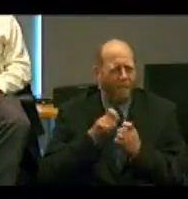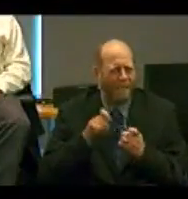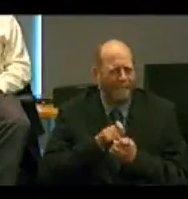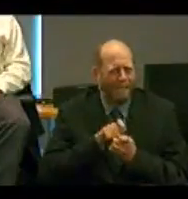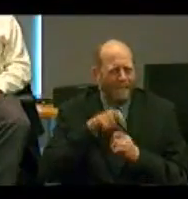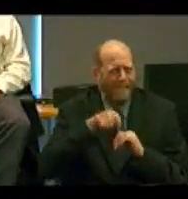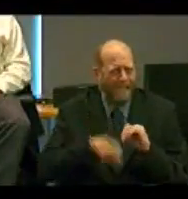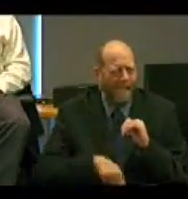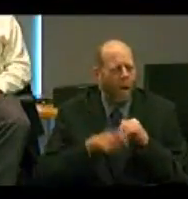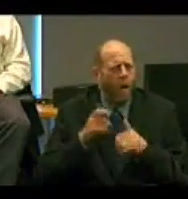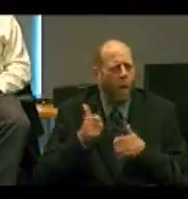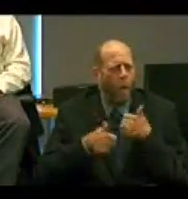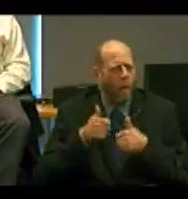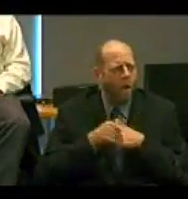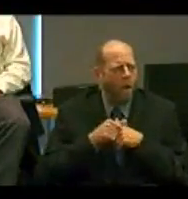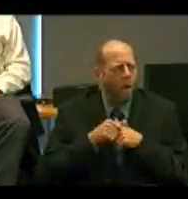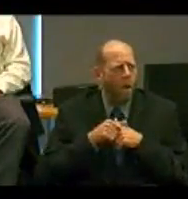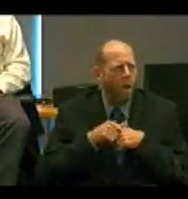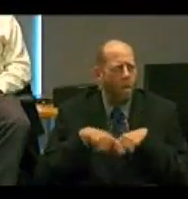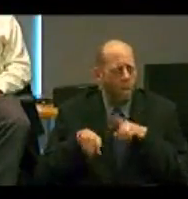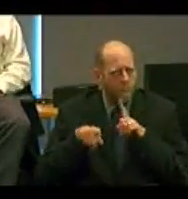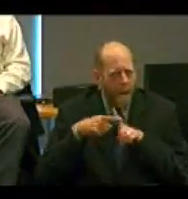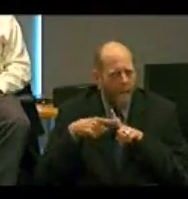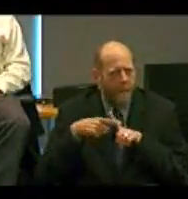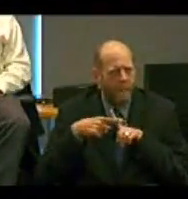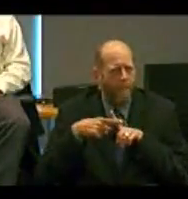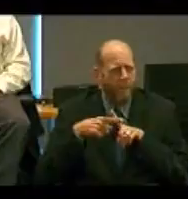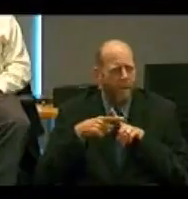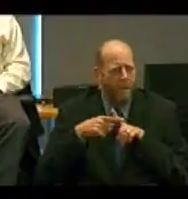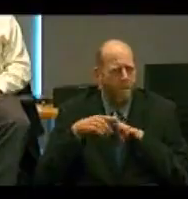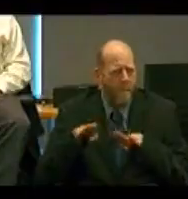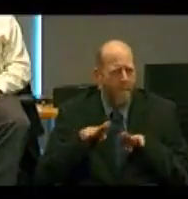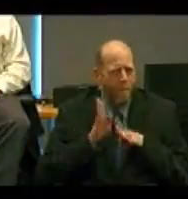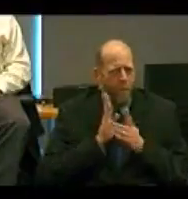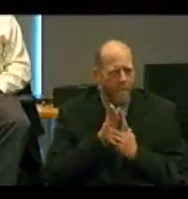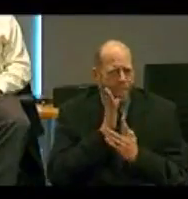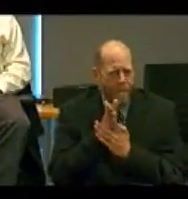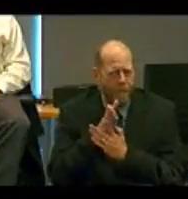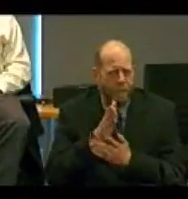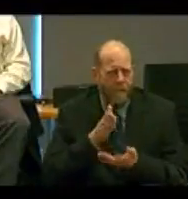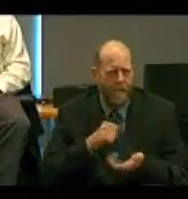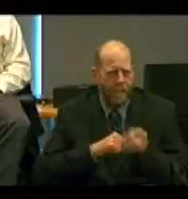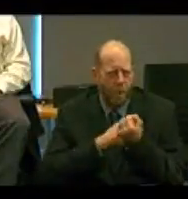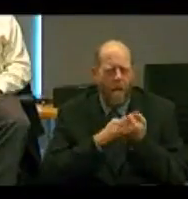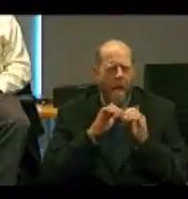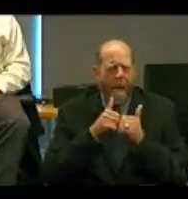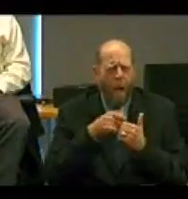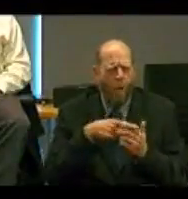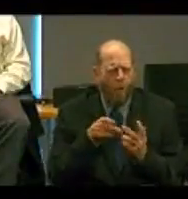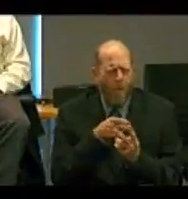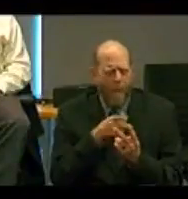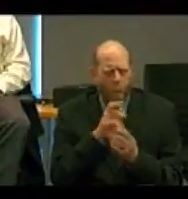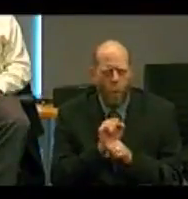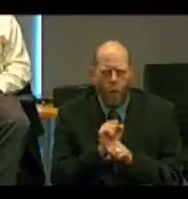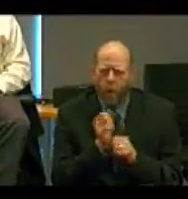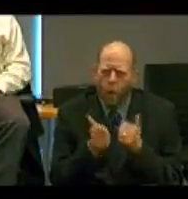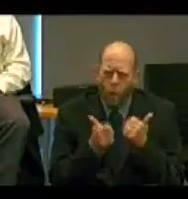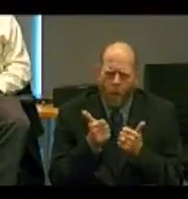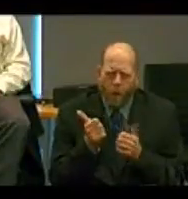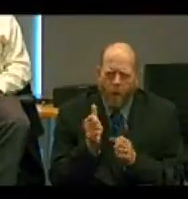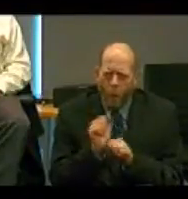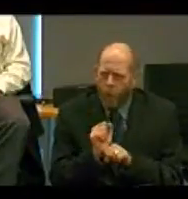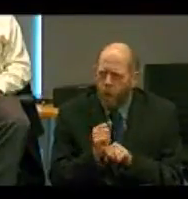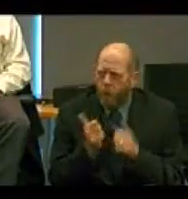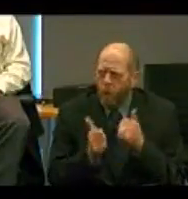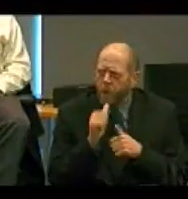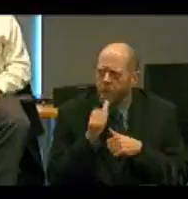detail whether the positive behavioral interventions and support, sort of how they work, whether they work,